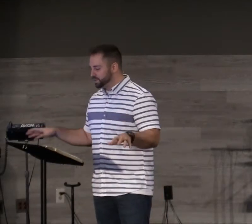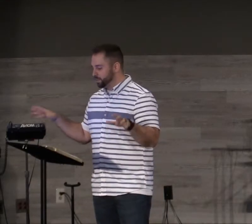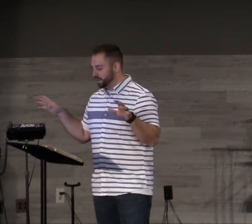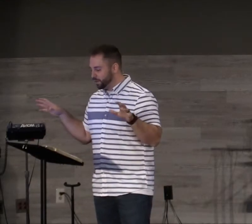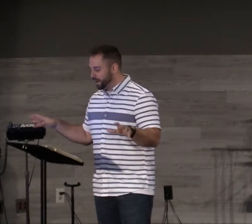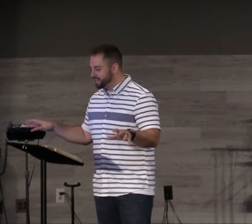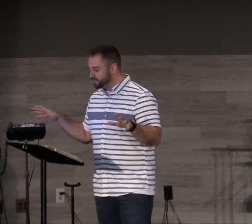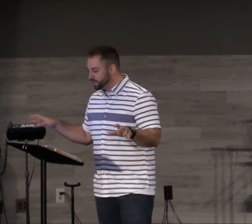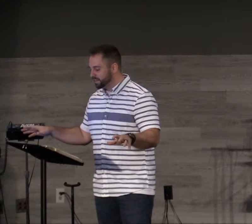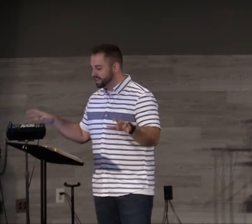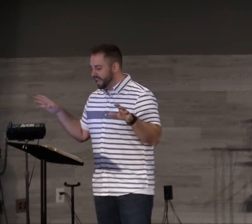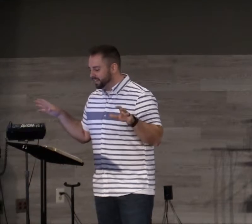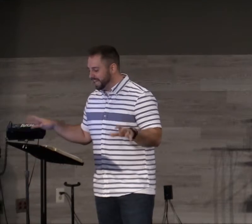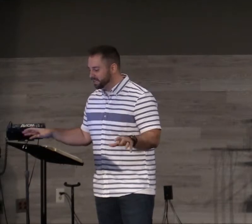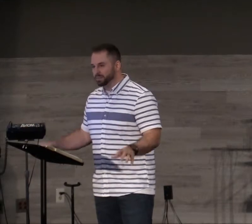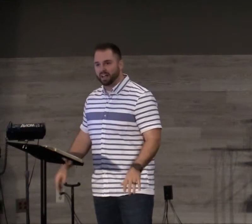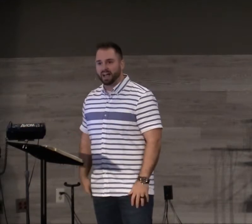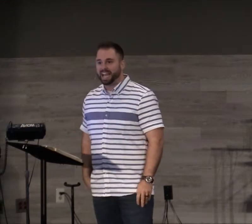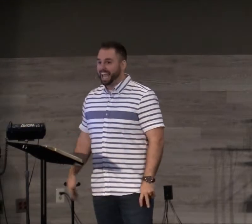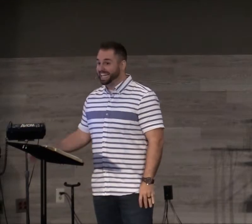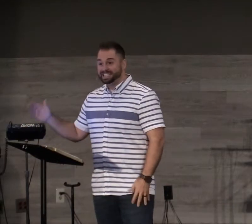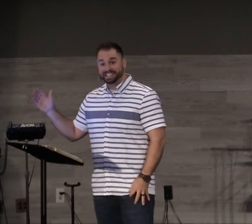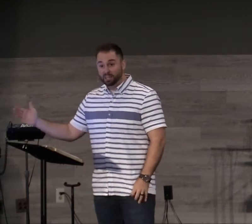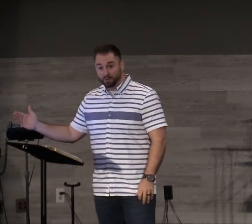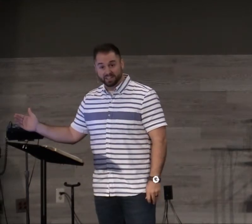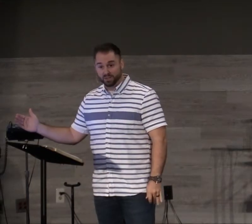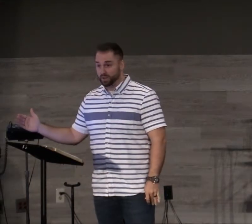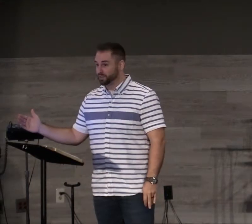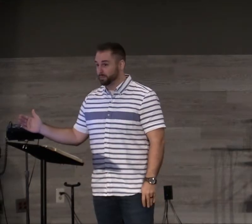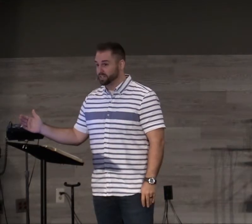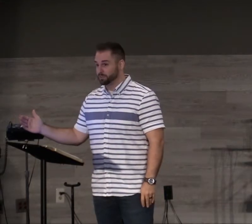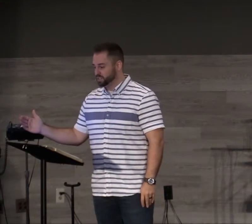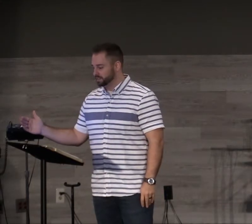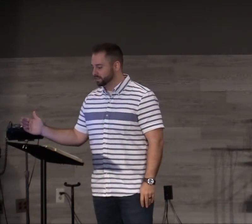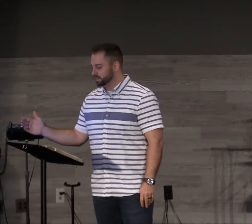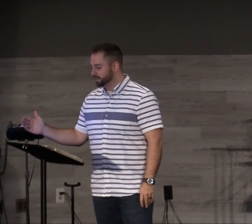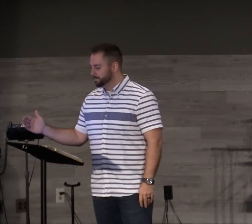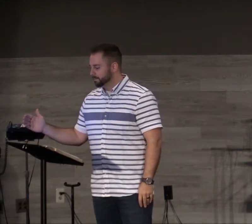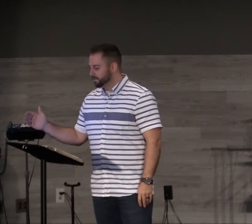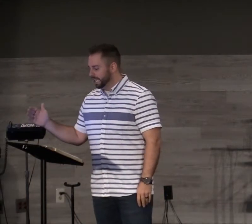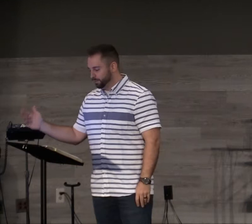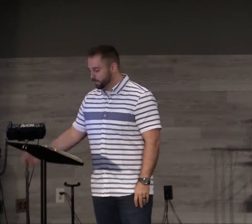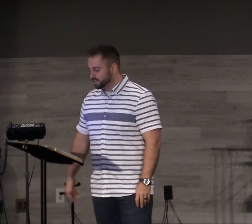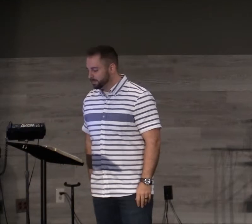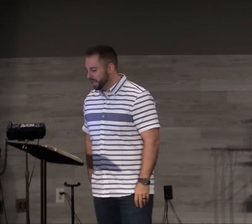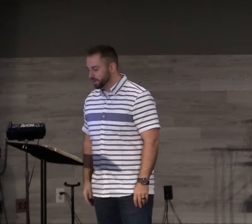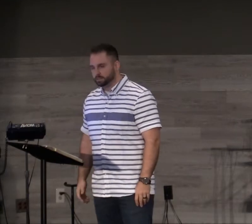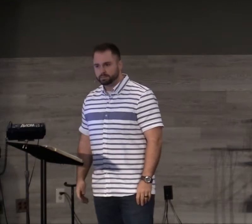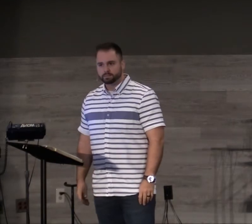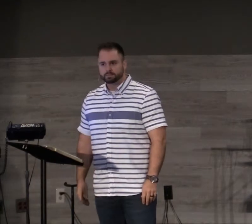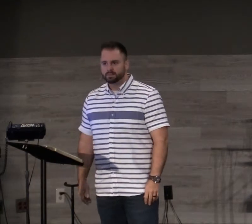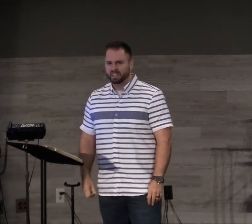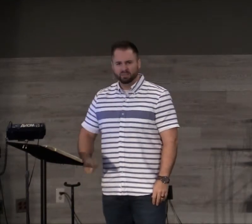of the worst to one of the greatest servants in the kingdom of God, and he celebrated this transformation with Jesus. He throws this